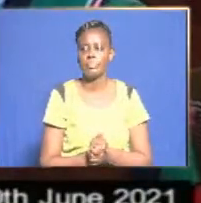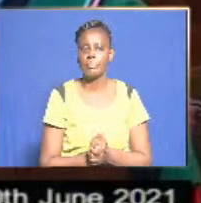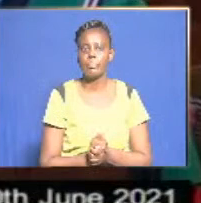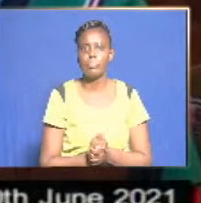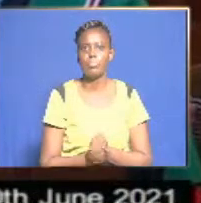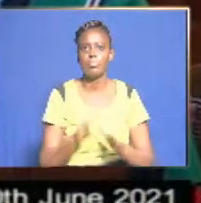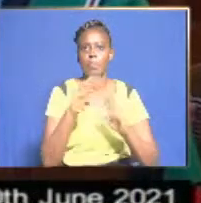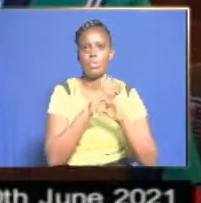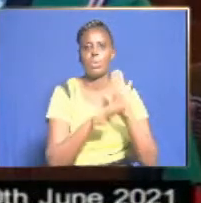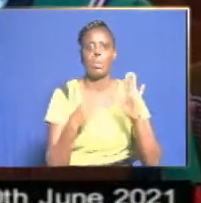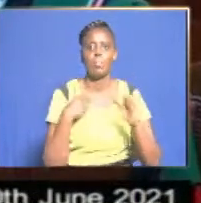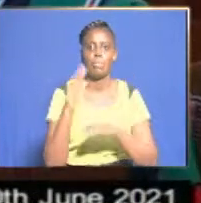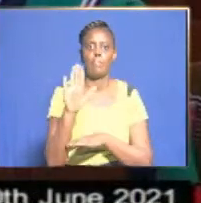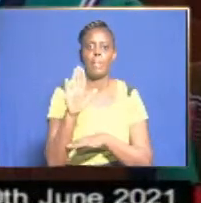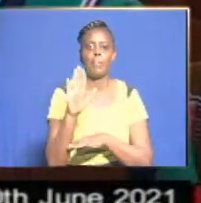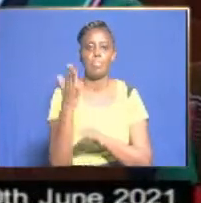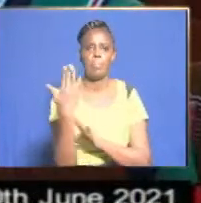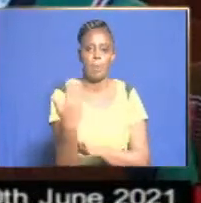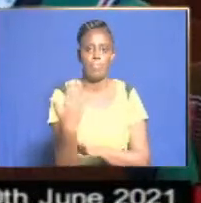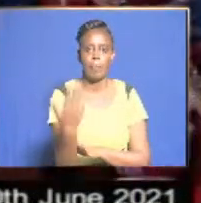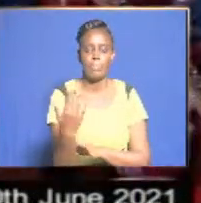Order number five, papers.